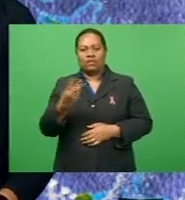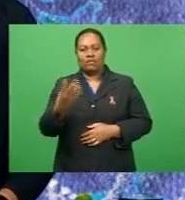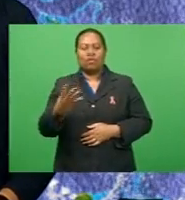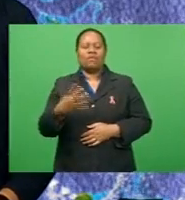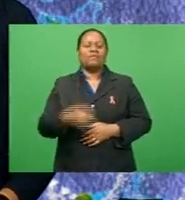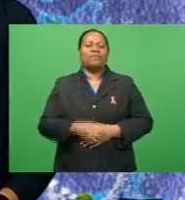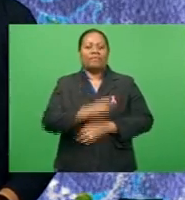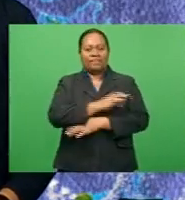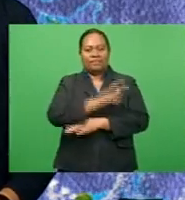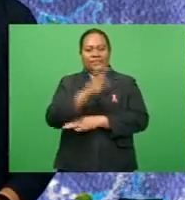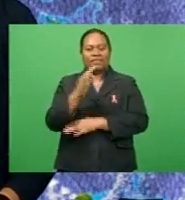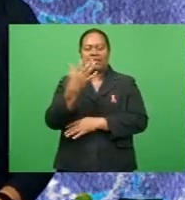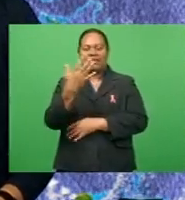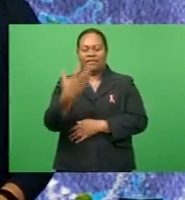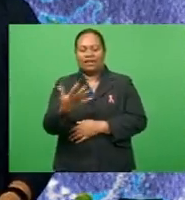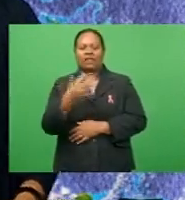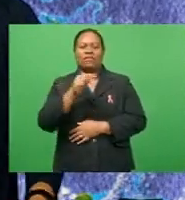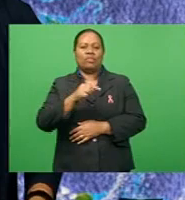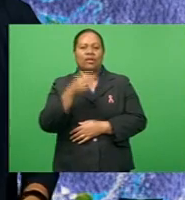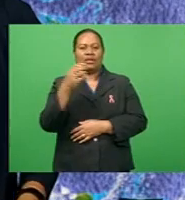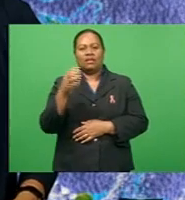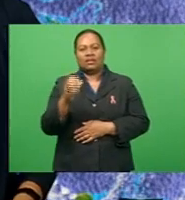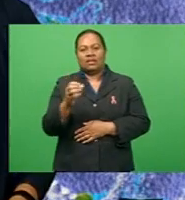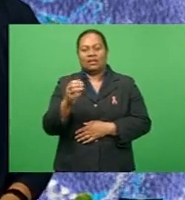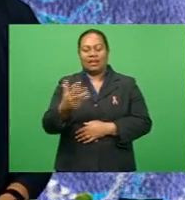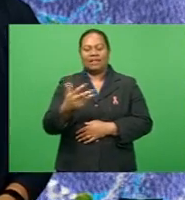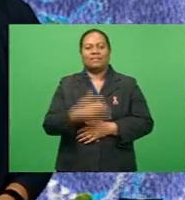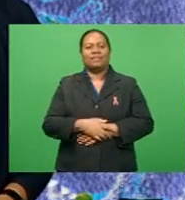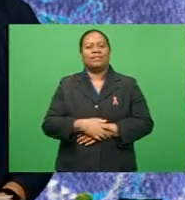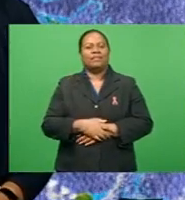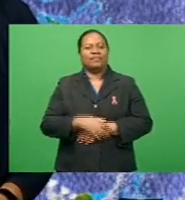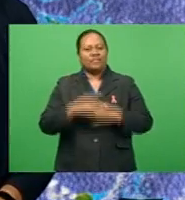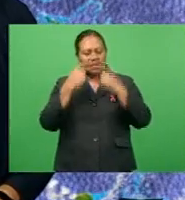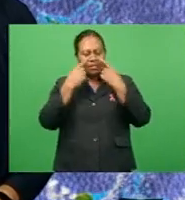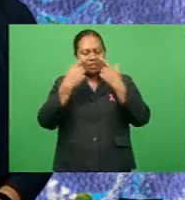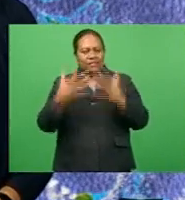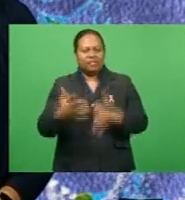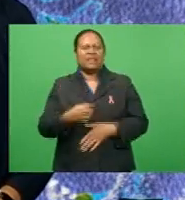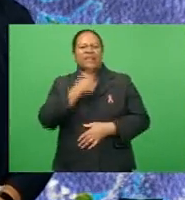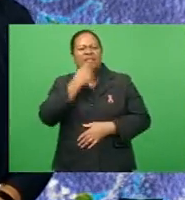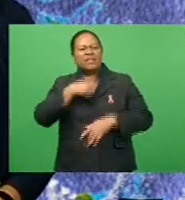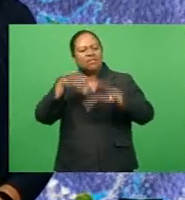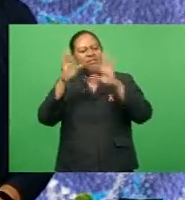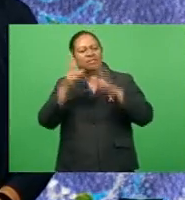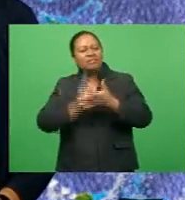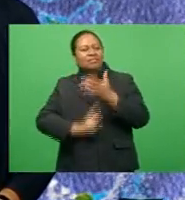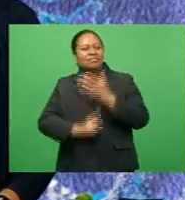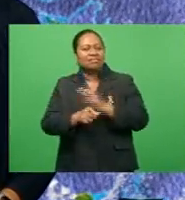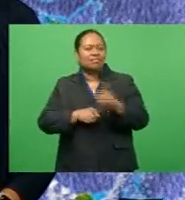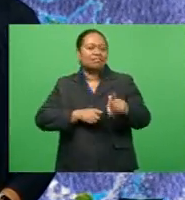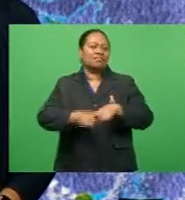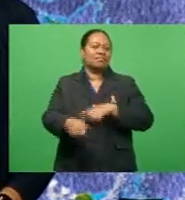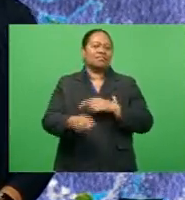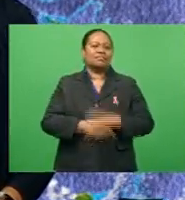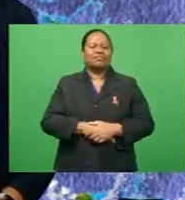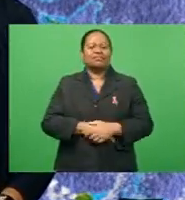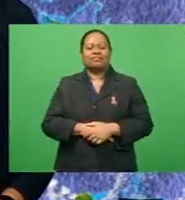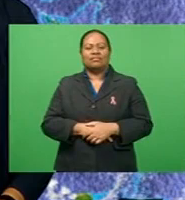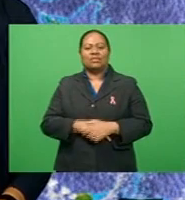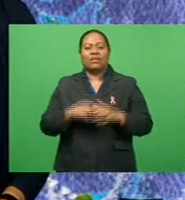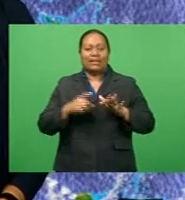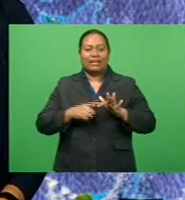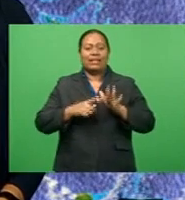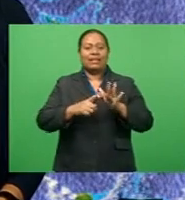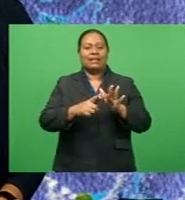be at 5:29. For tomorrow, the day can expect a few showers, especially the Eastern Division.